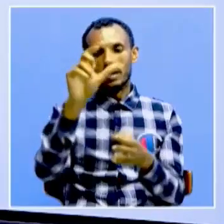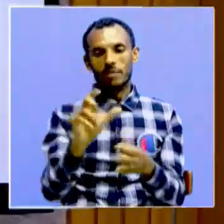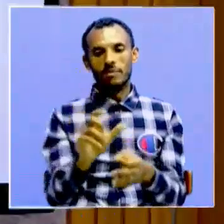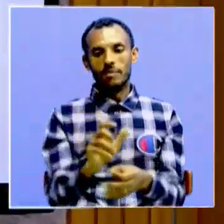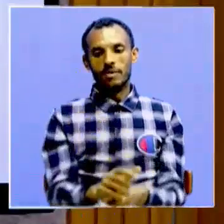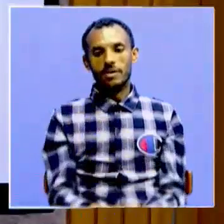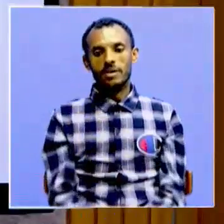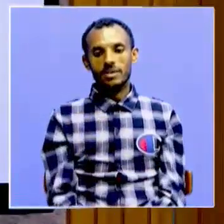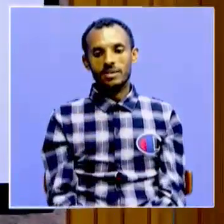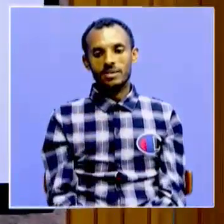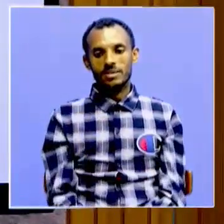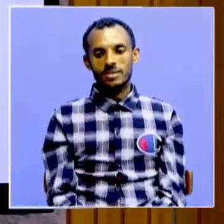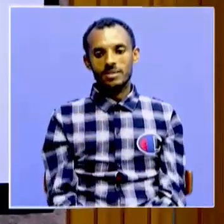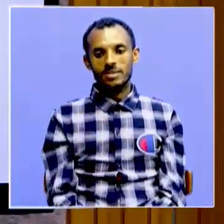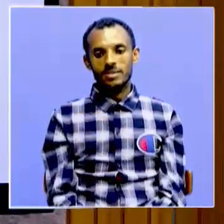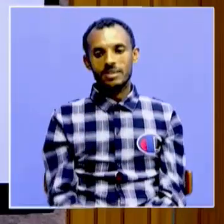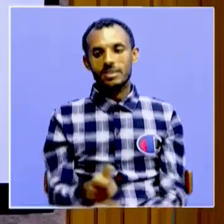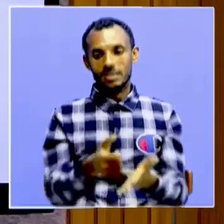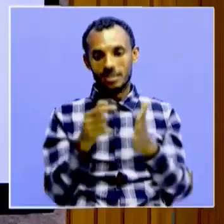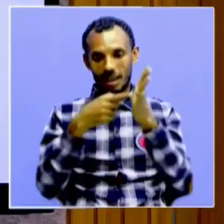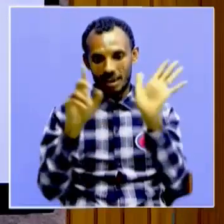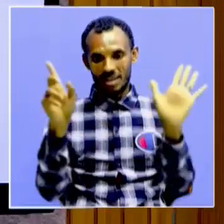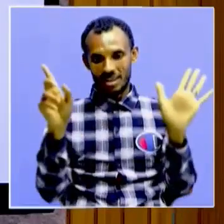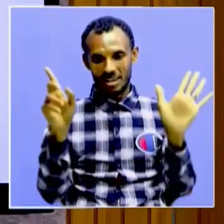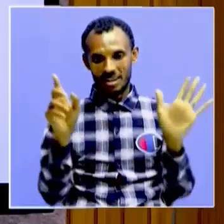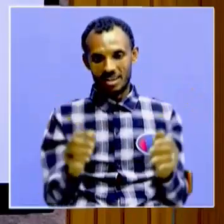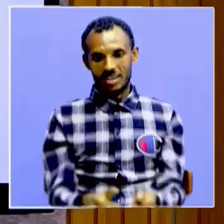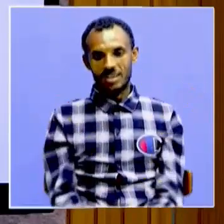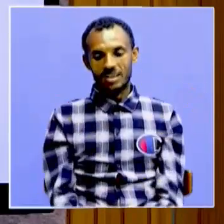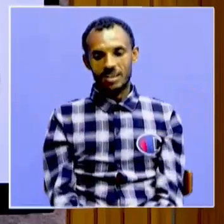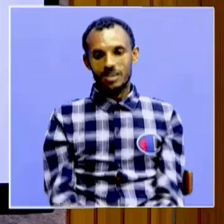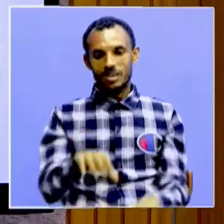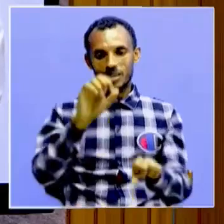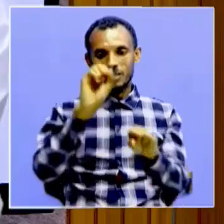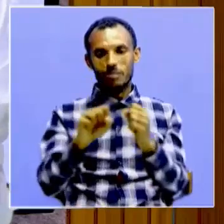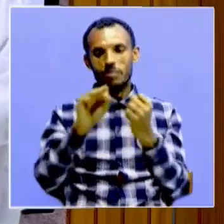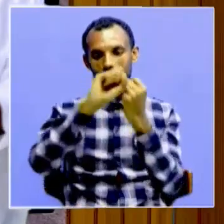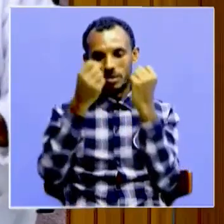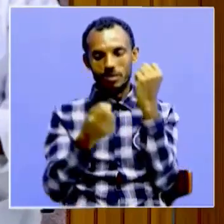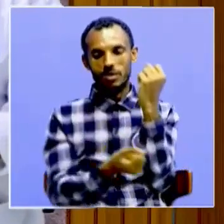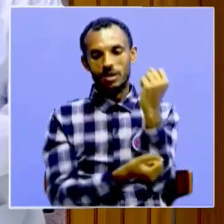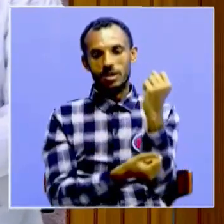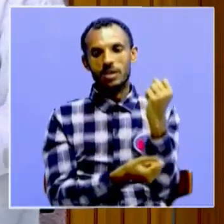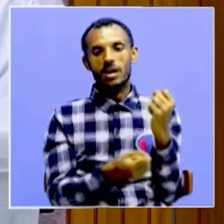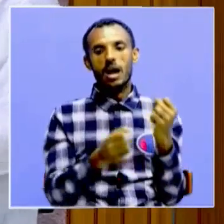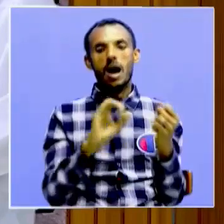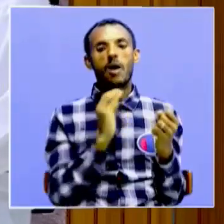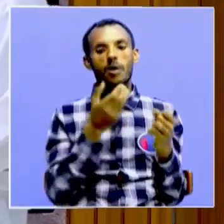paragraph. Is it clear? So, based on our